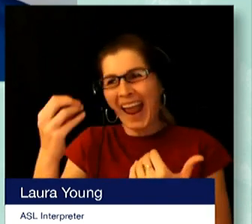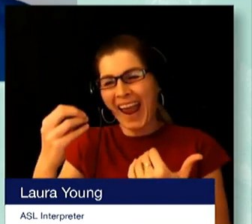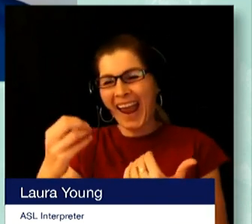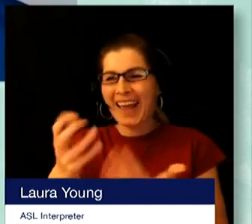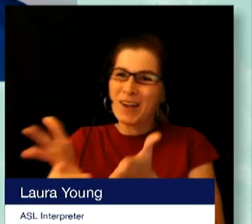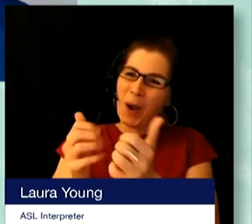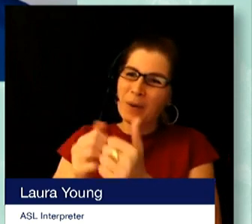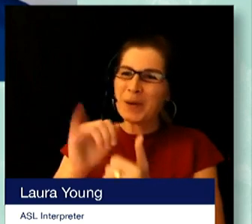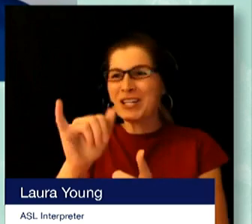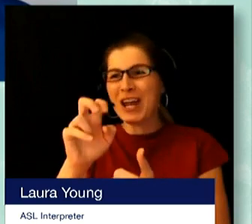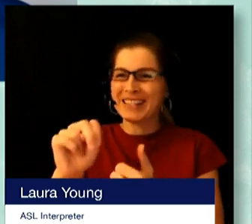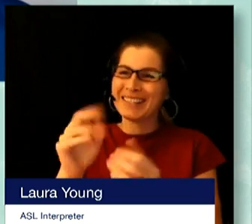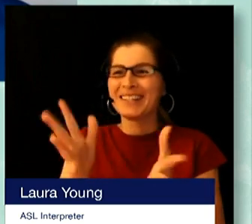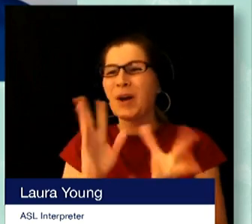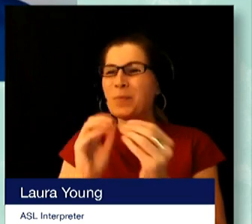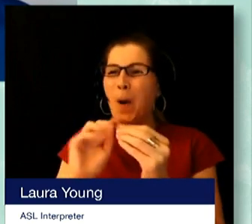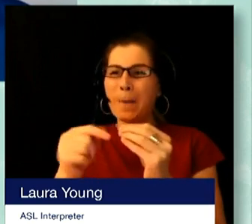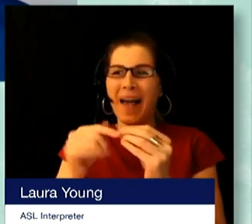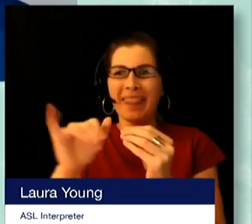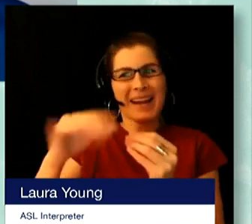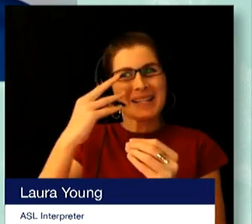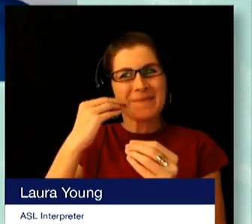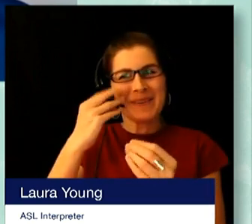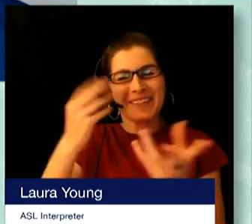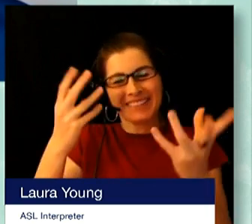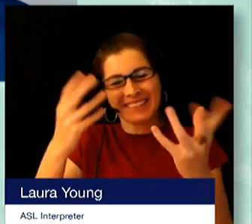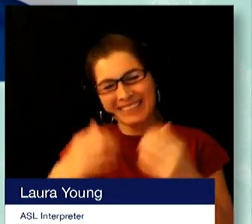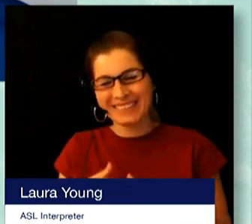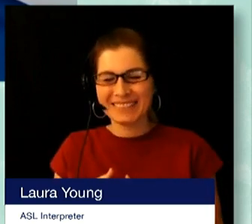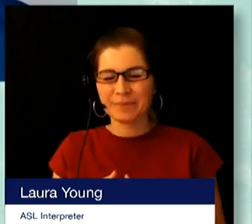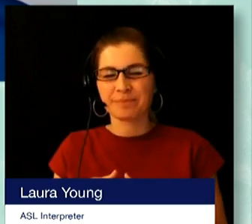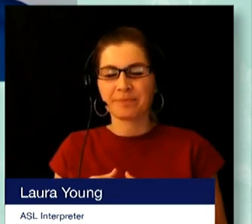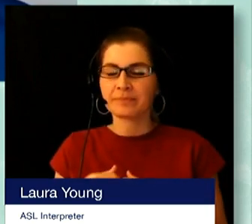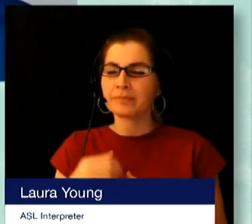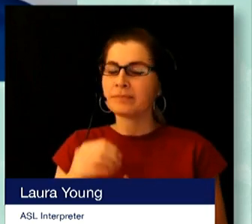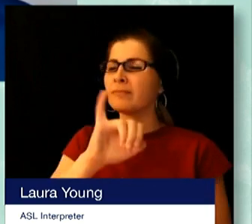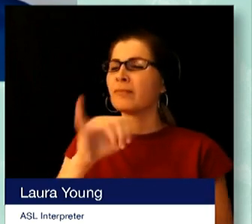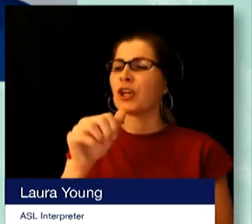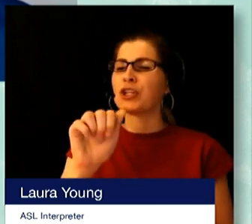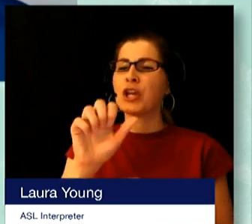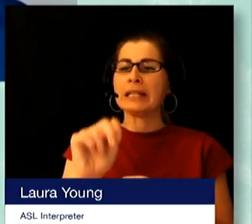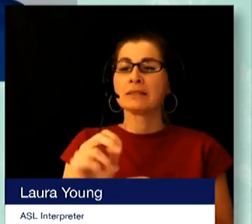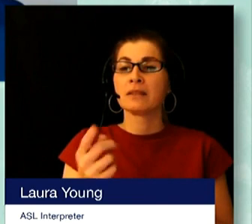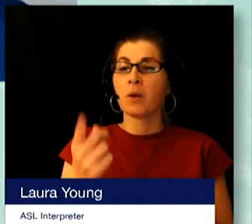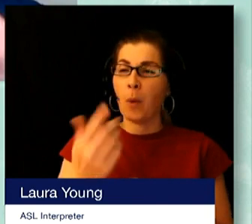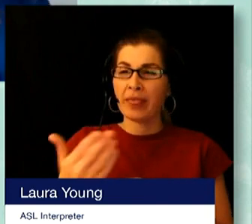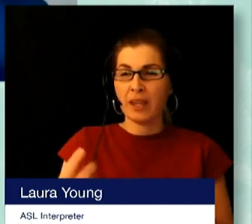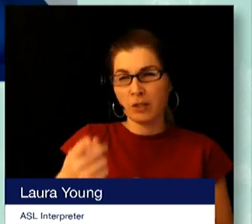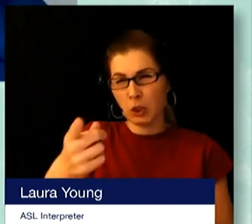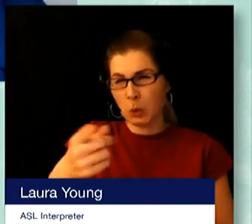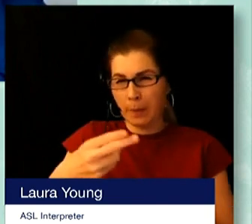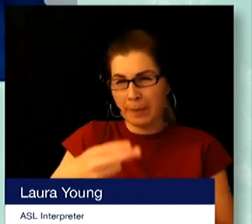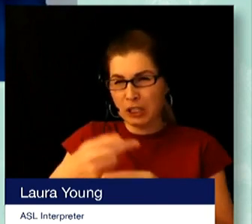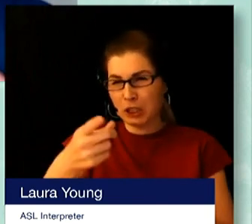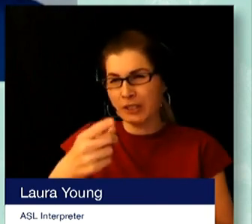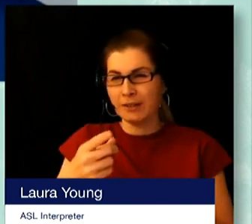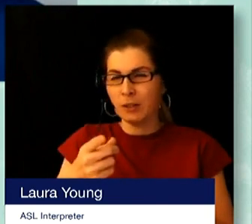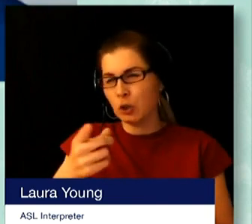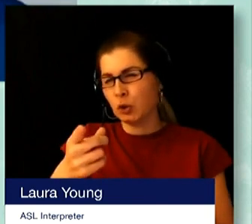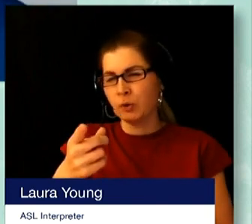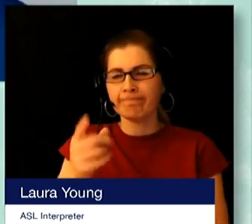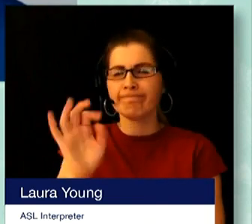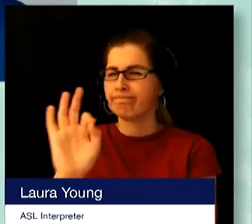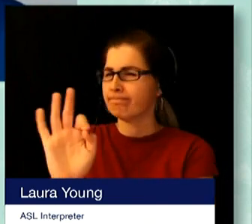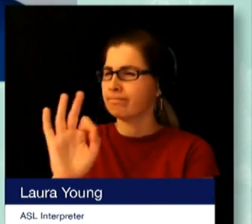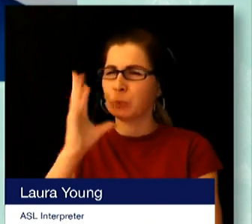a little bit and talk more about that experience. You know, Jason, one thing that you talked about so eloquently there and in